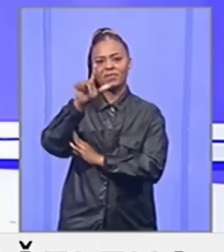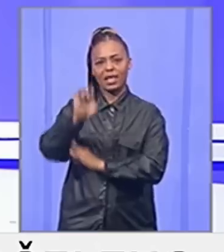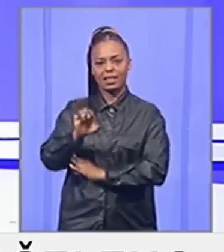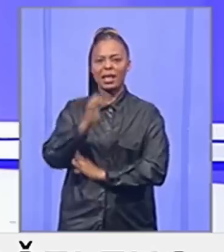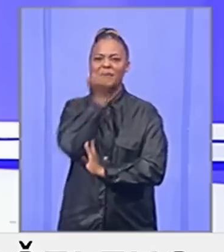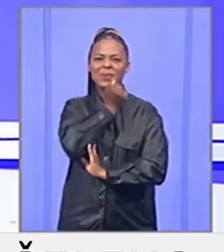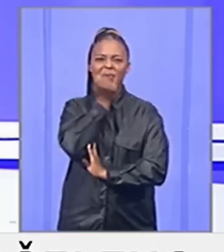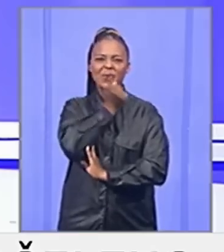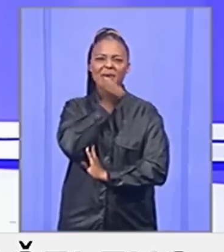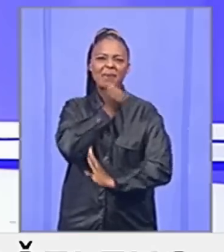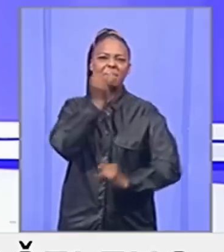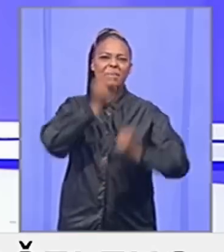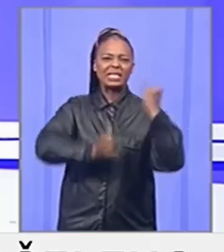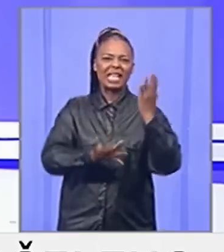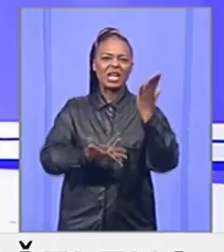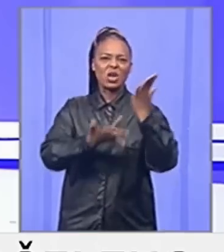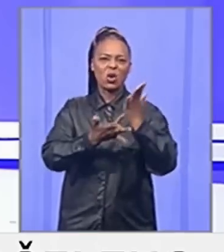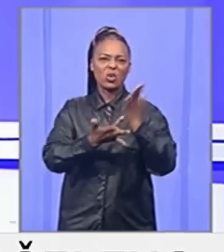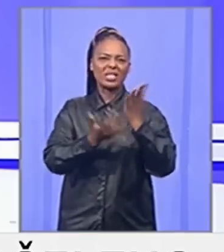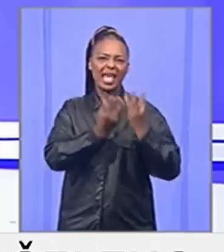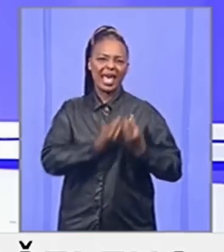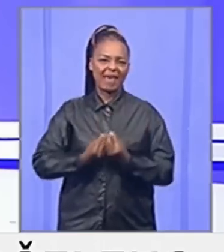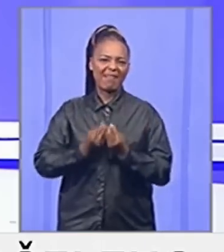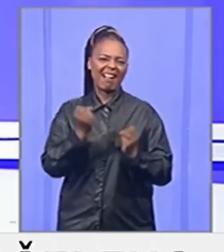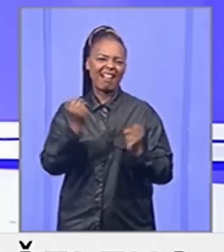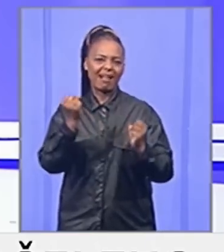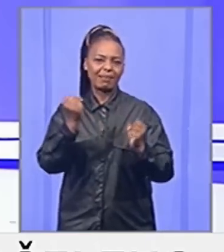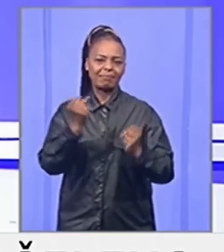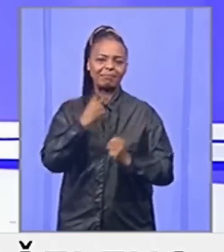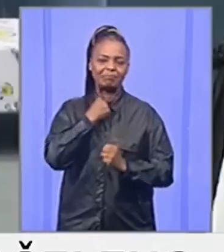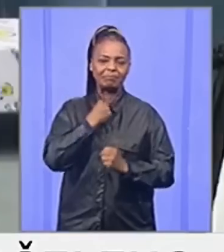bešo tshwarelo go na le mathata a setekgniki.